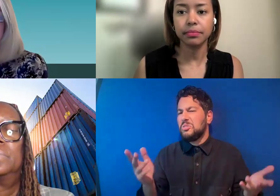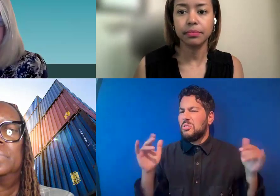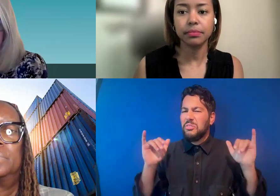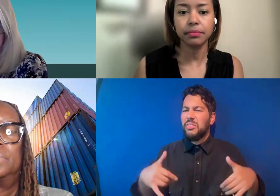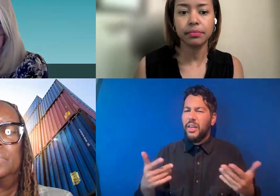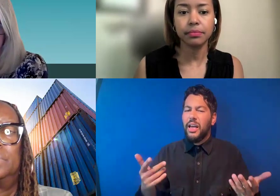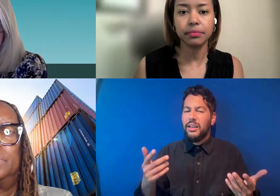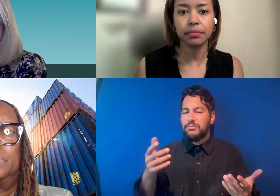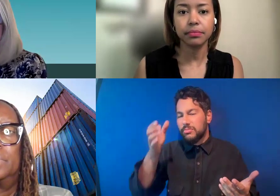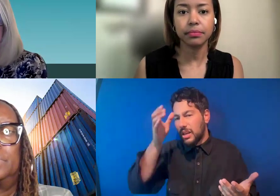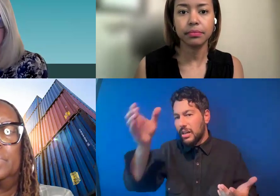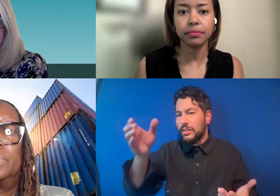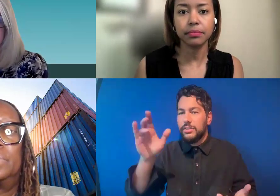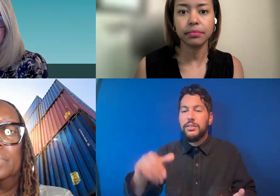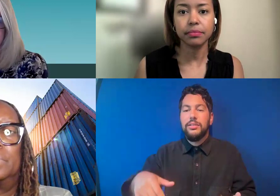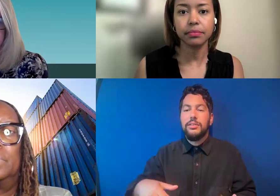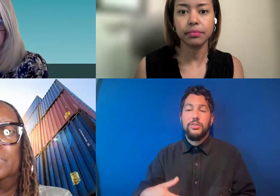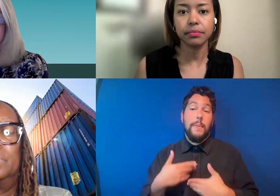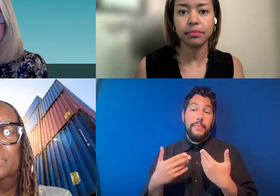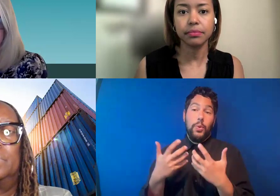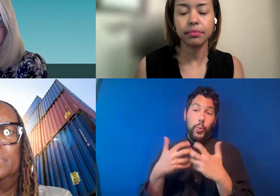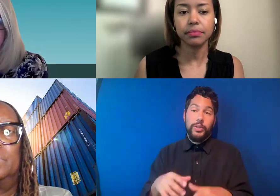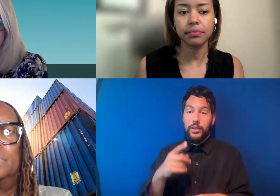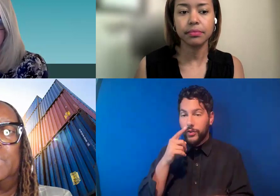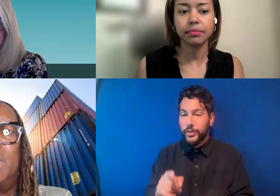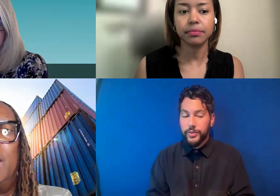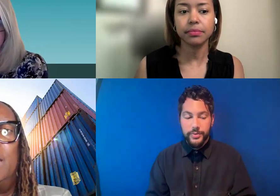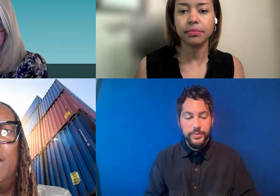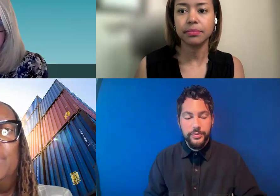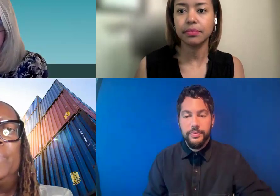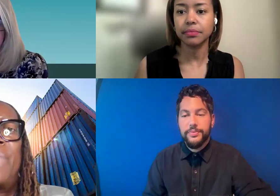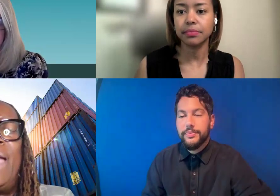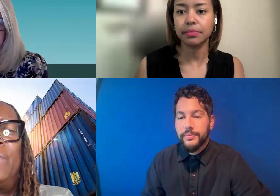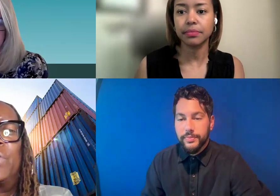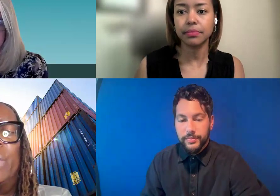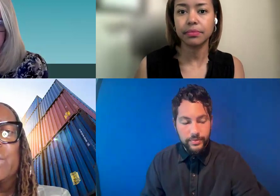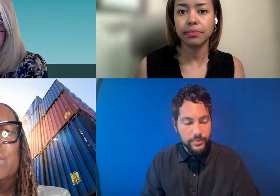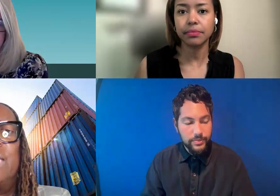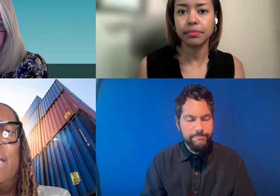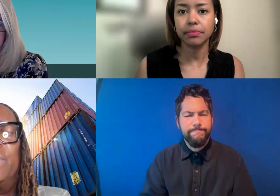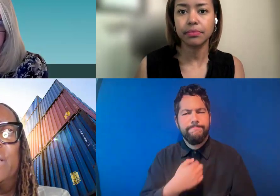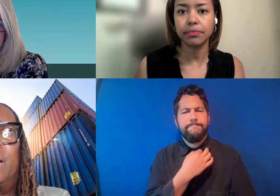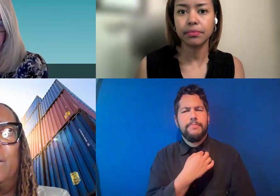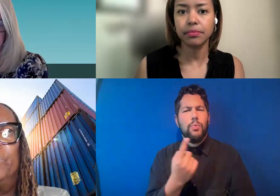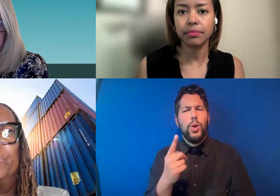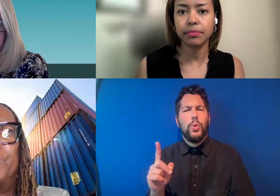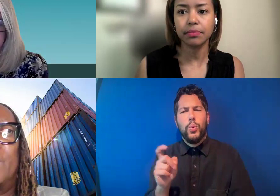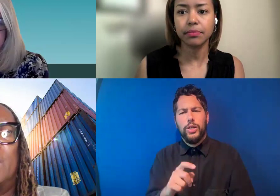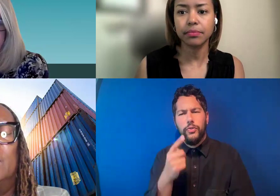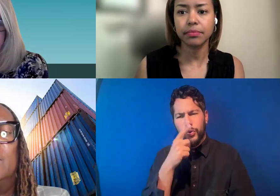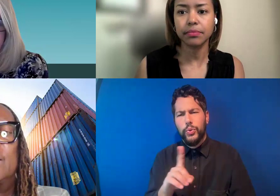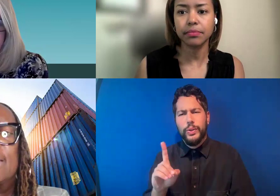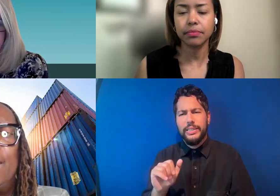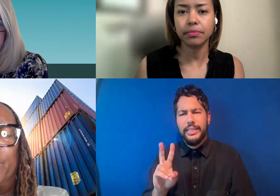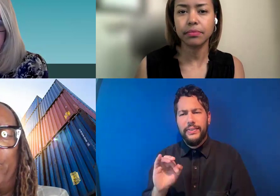work, and I'm really glad that worked for you in that way. And I have a question, David.